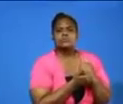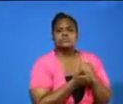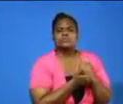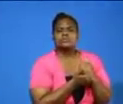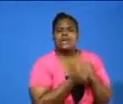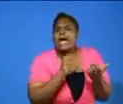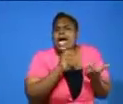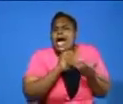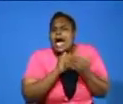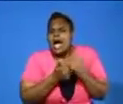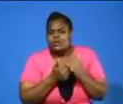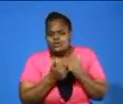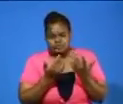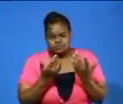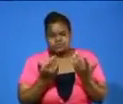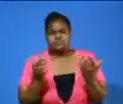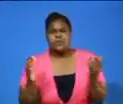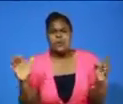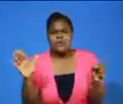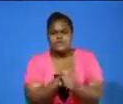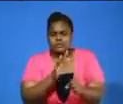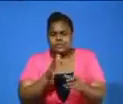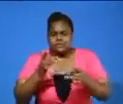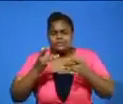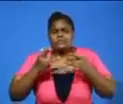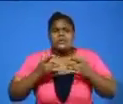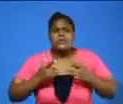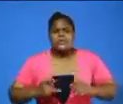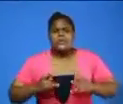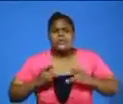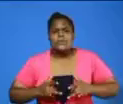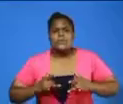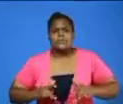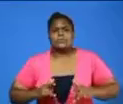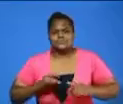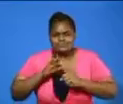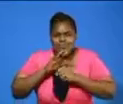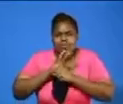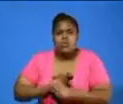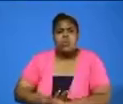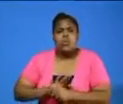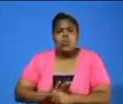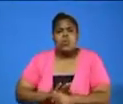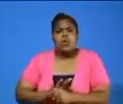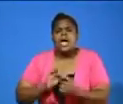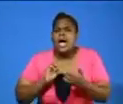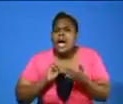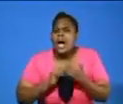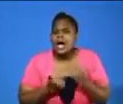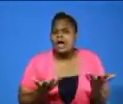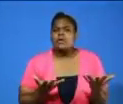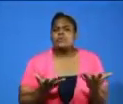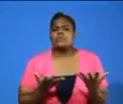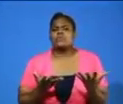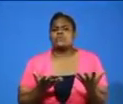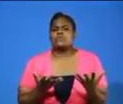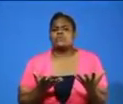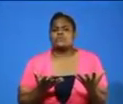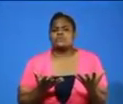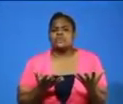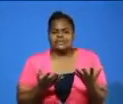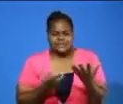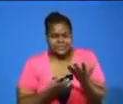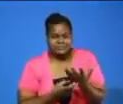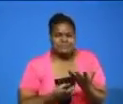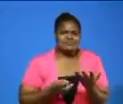how did you get so discouraged, so depressed, that getting up is not on